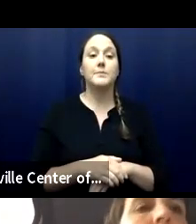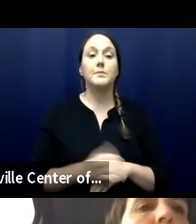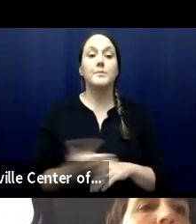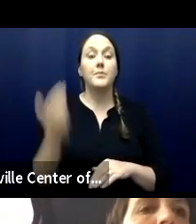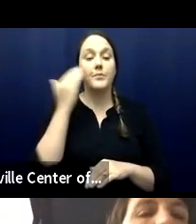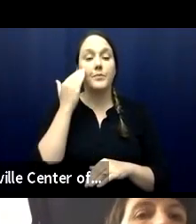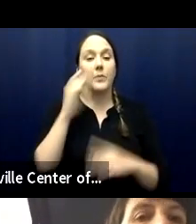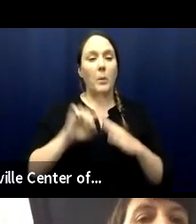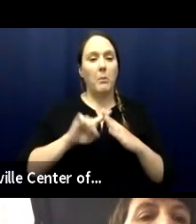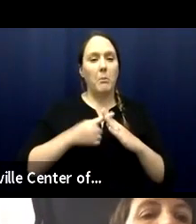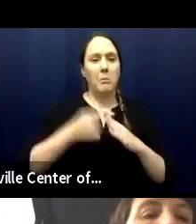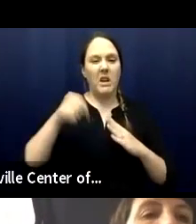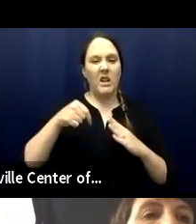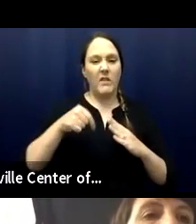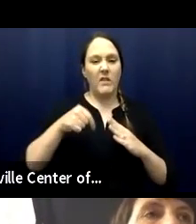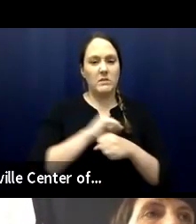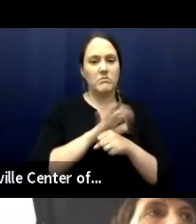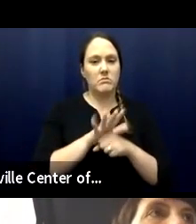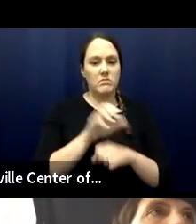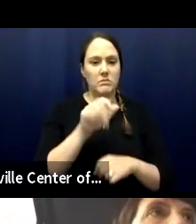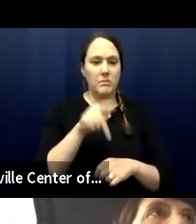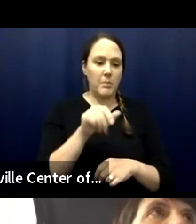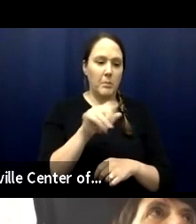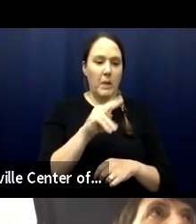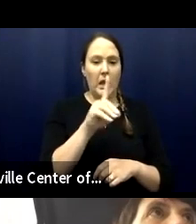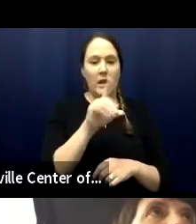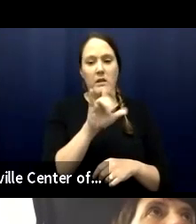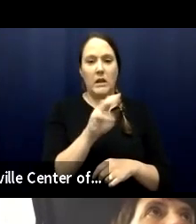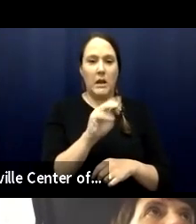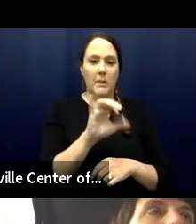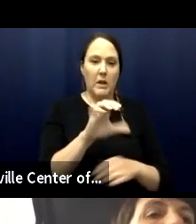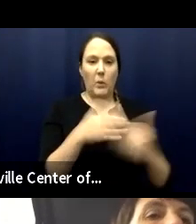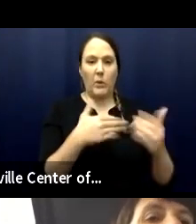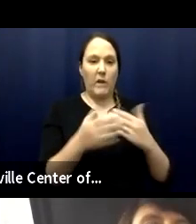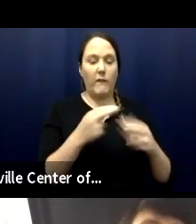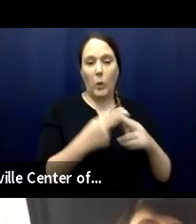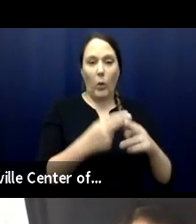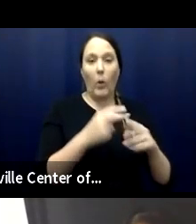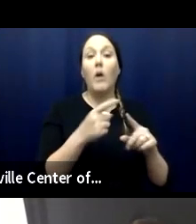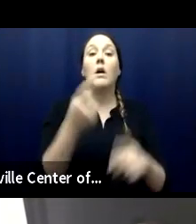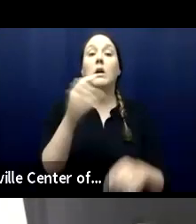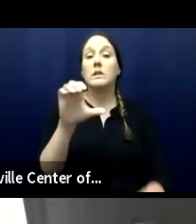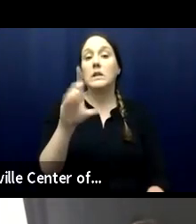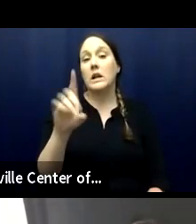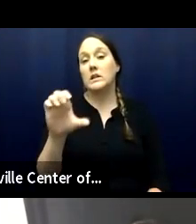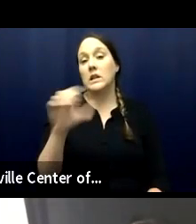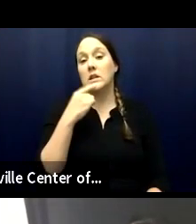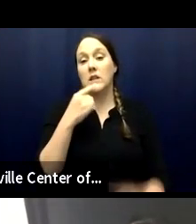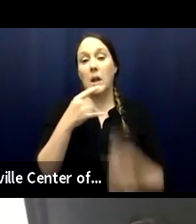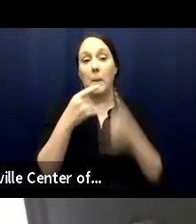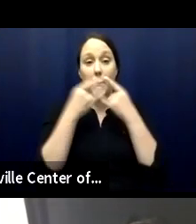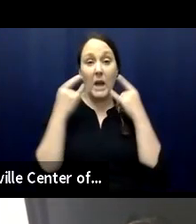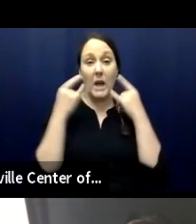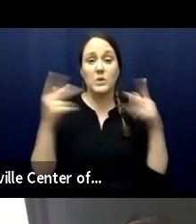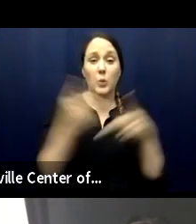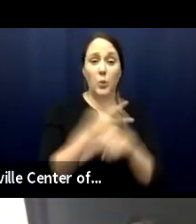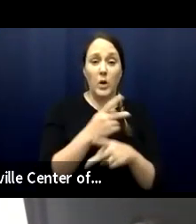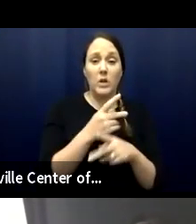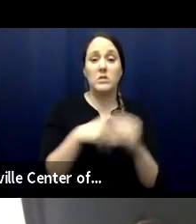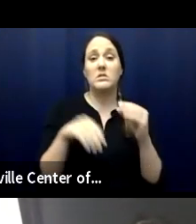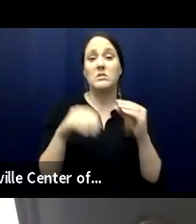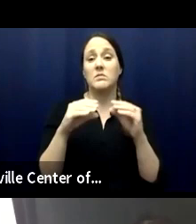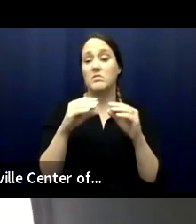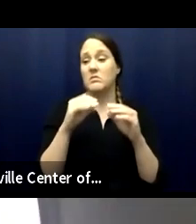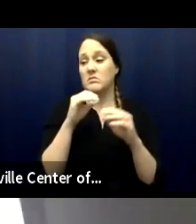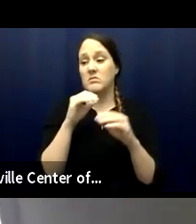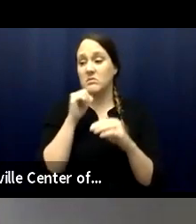in the beginning of this pandemic, or whatever you want to call it, we were told by the CDC that masks would do more harm than good. And then